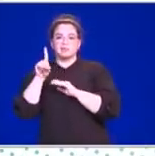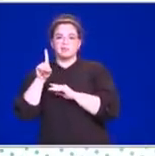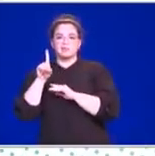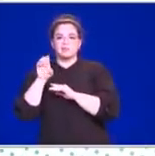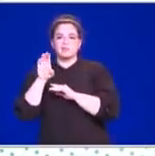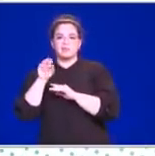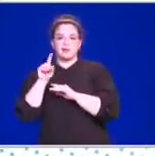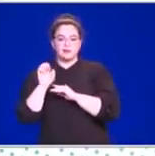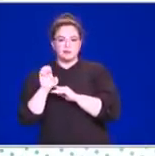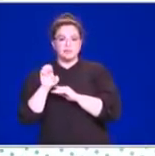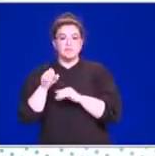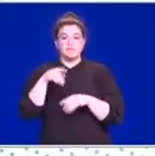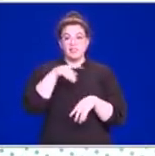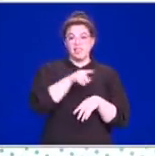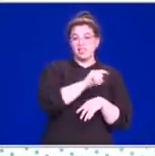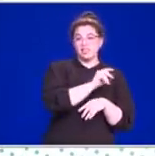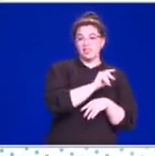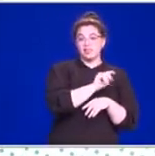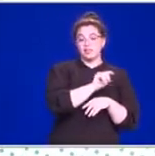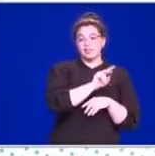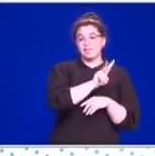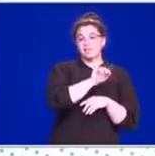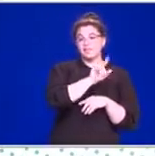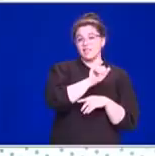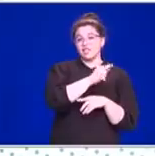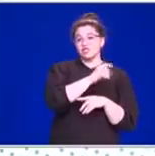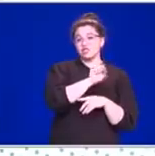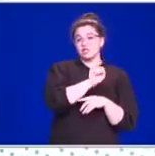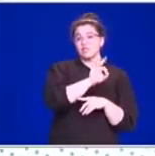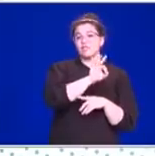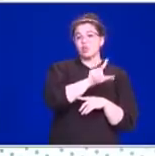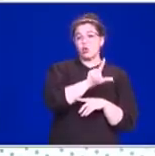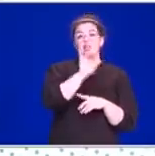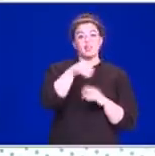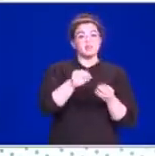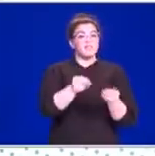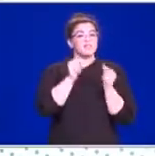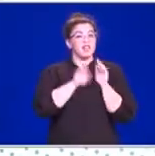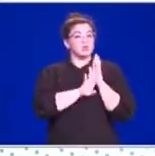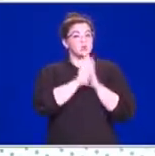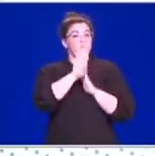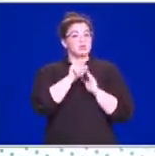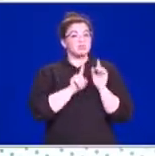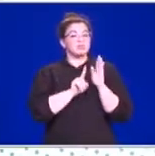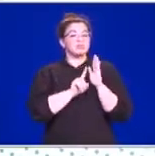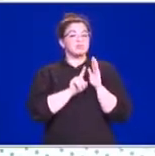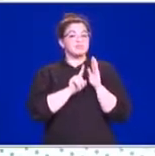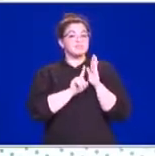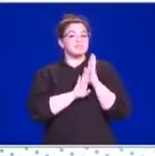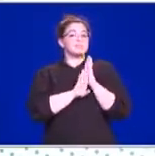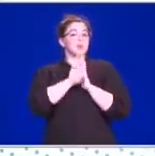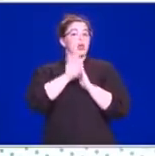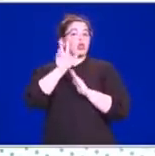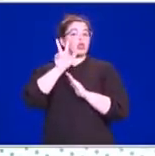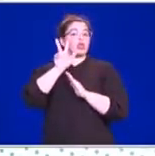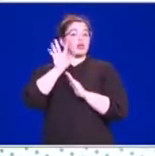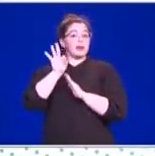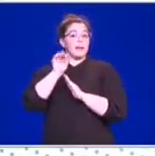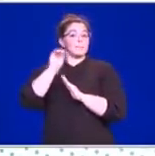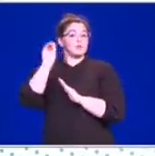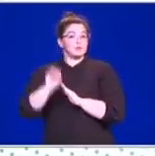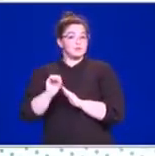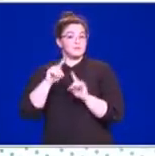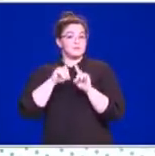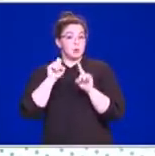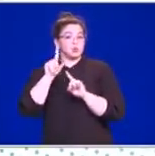Villages, Florida, was the country's fastest growing metro area this decade, up 39% from 2010. I'll